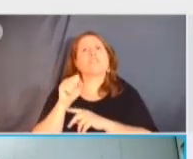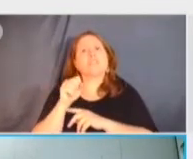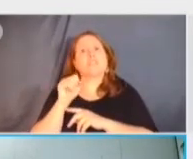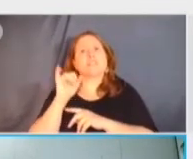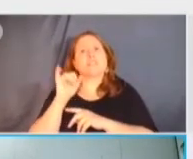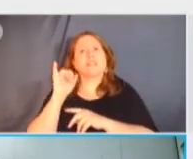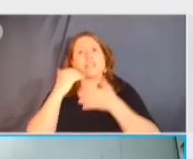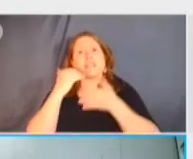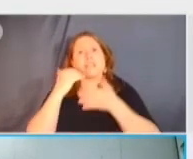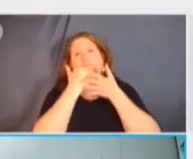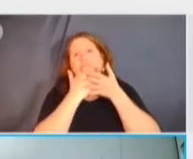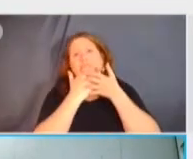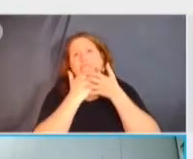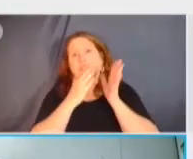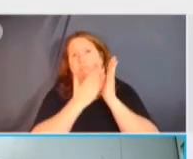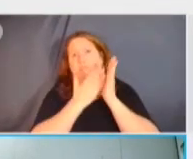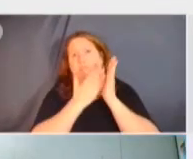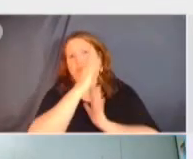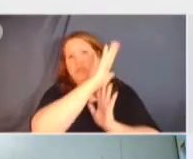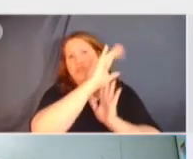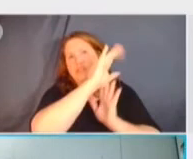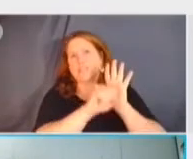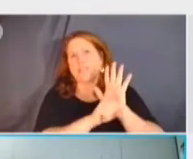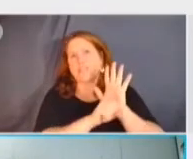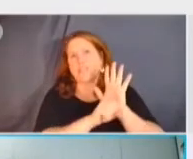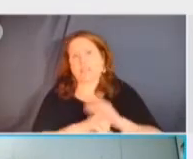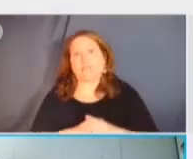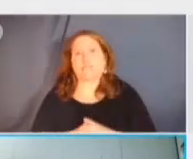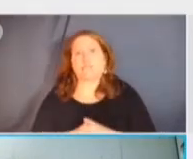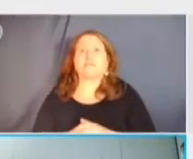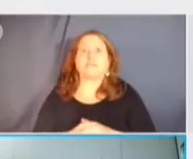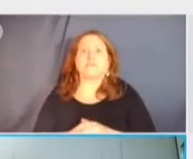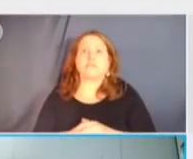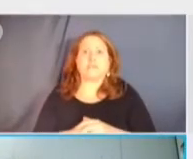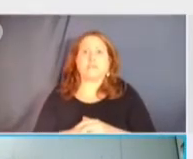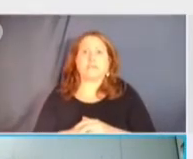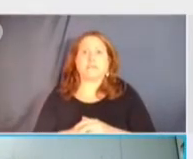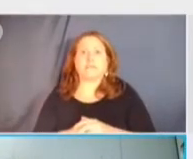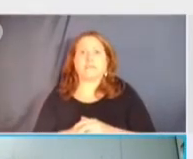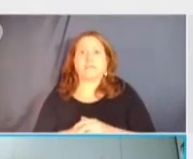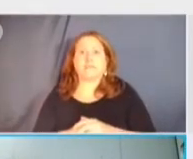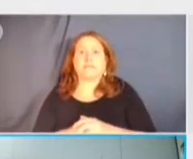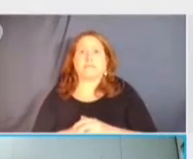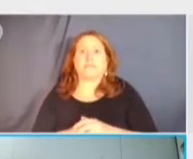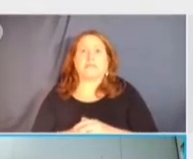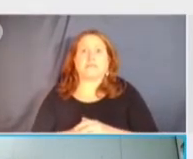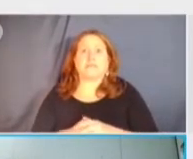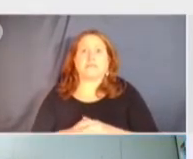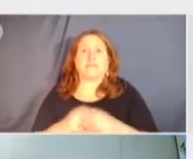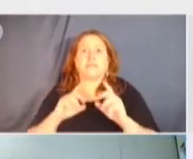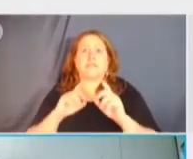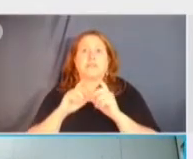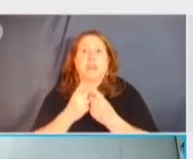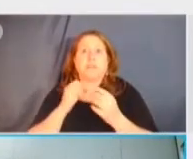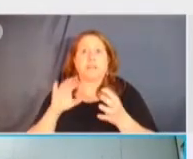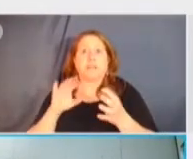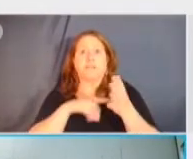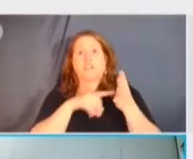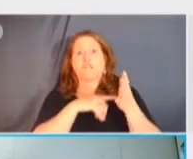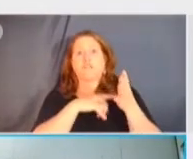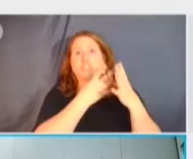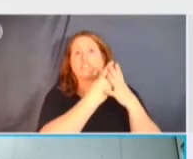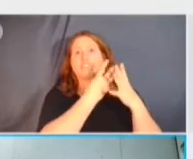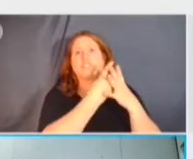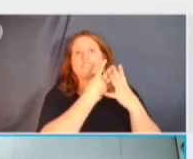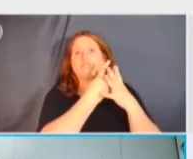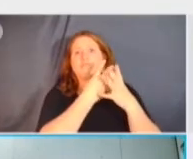other sentence corrections. But otherwise, this regulation is fundamentally the same as the emergency regulation